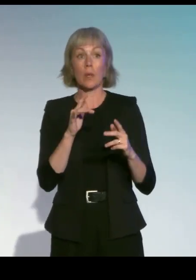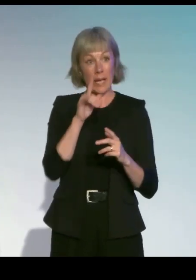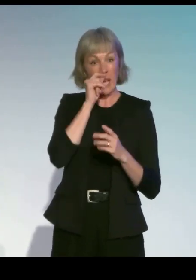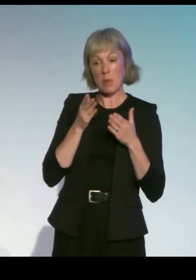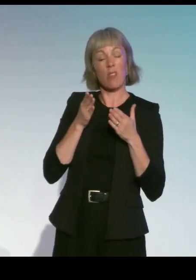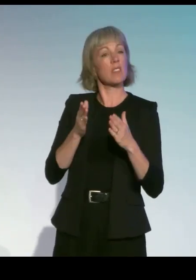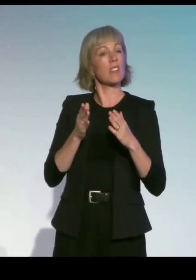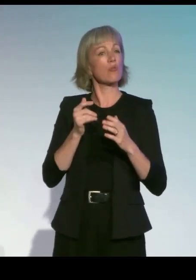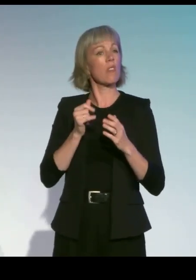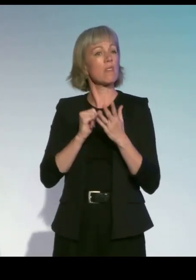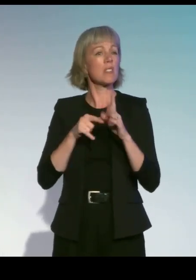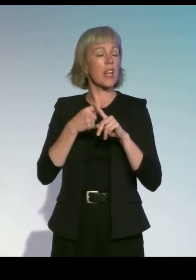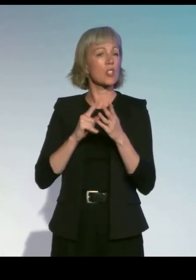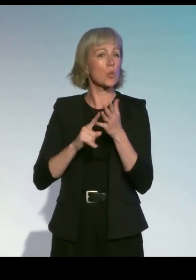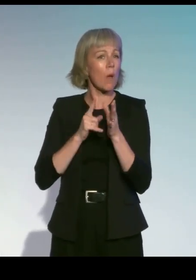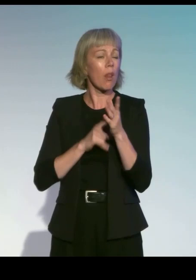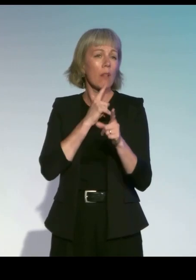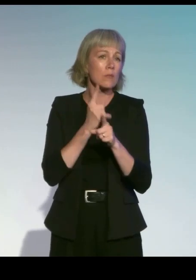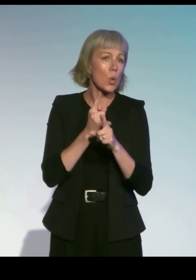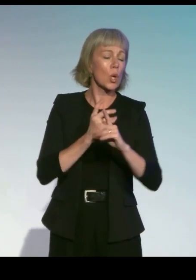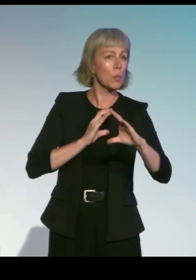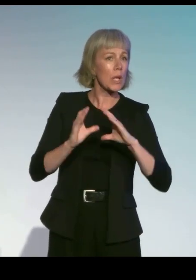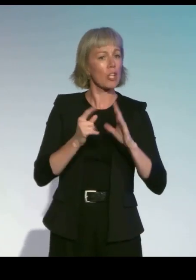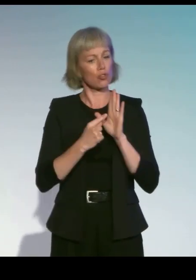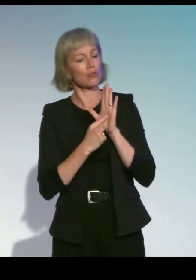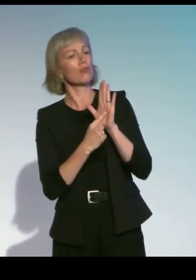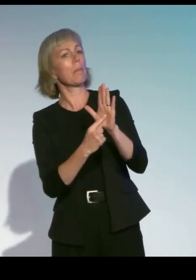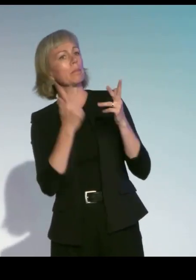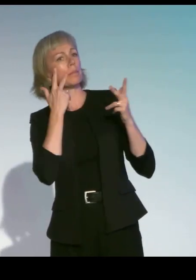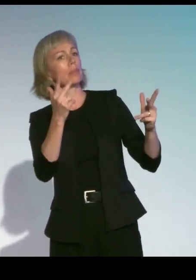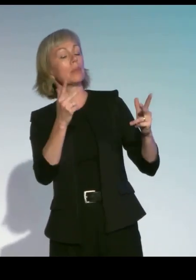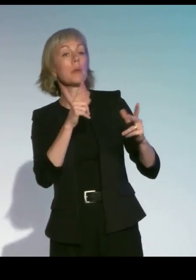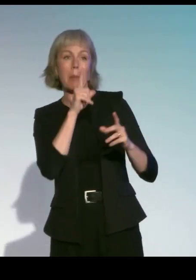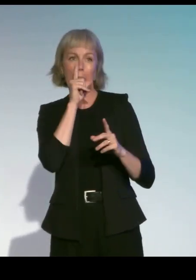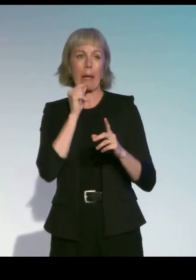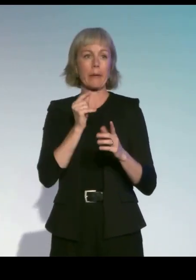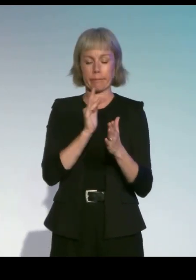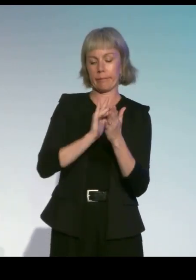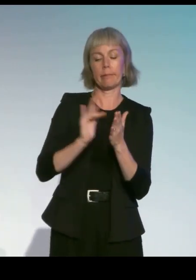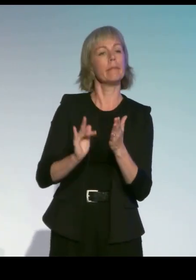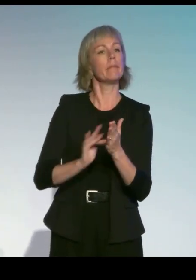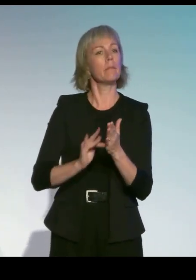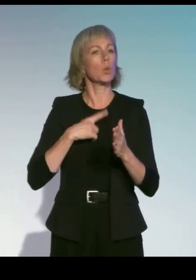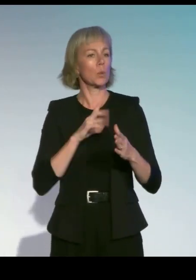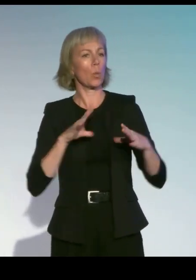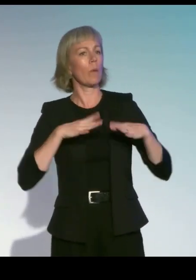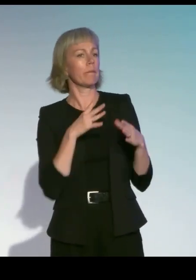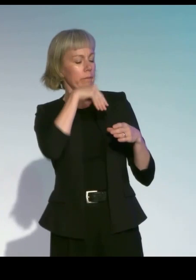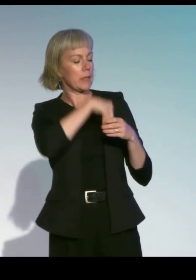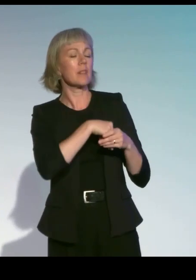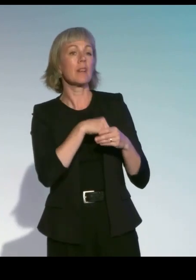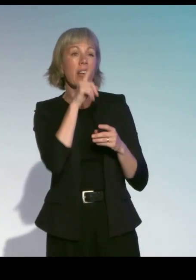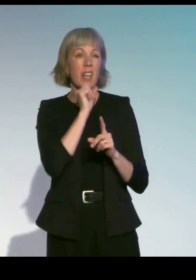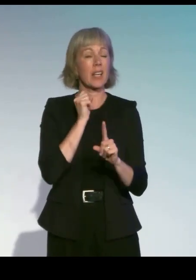sexual communication, expression and representation, and it disproportionately affects queer folk, trans folk, people of